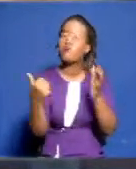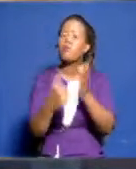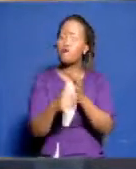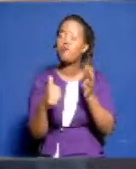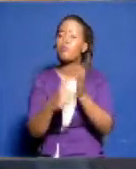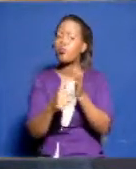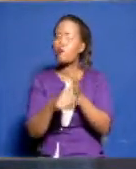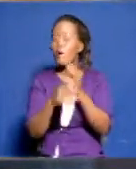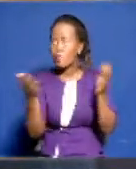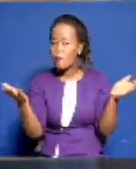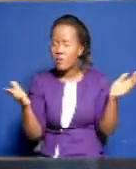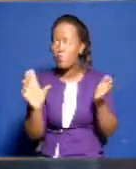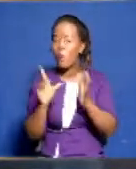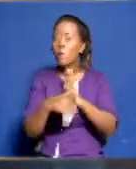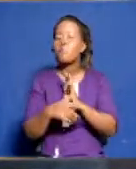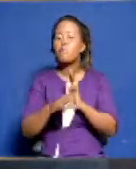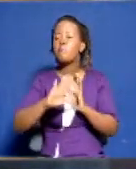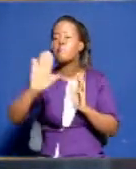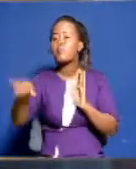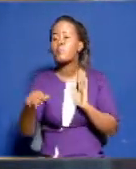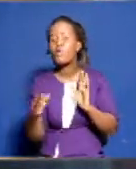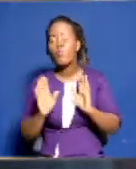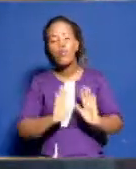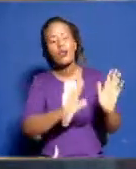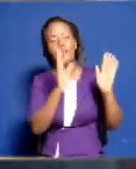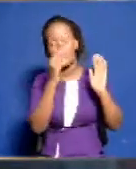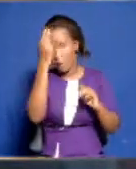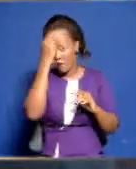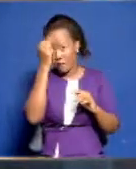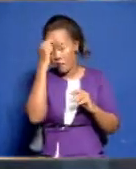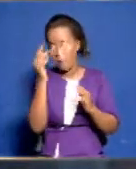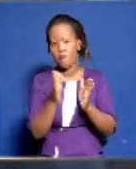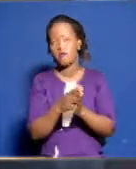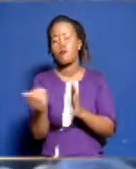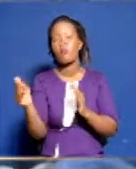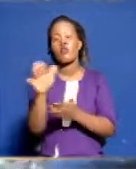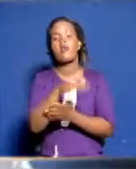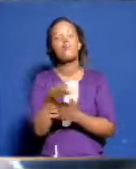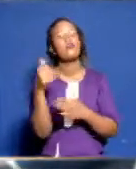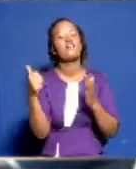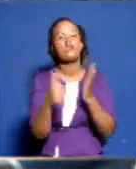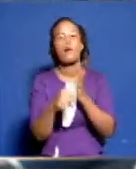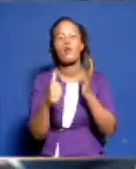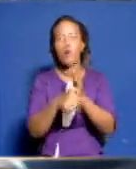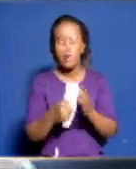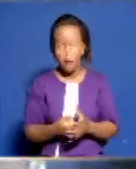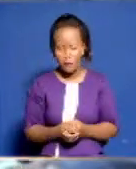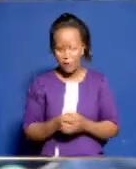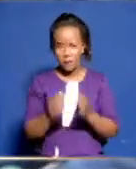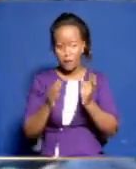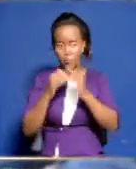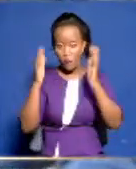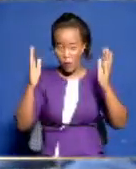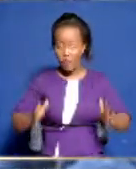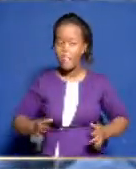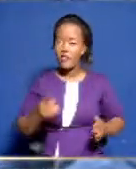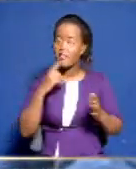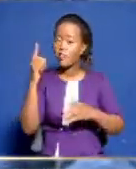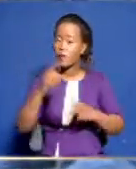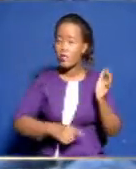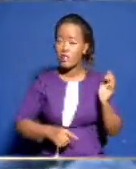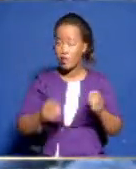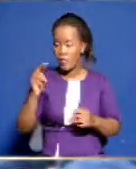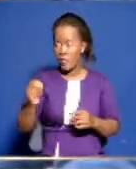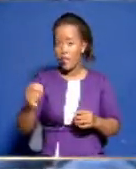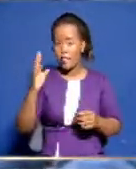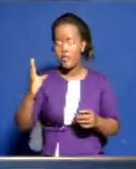alafu anaacha Narok kama mali pengine ama mengine yakichomeka. The leaders called on NCIC to crack the whip on some